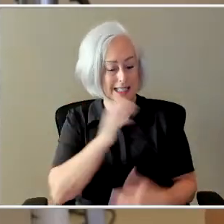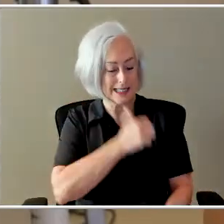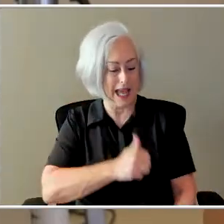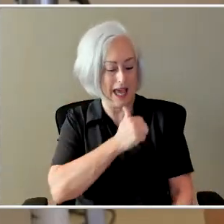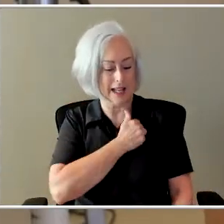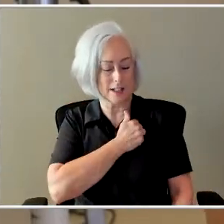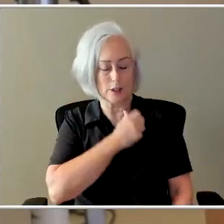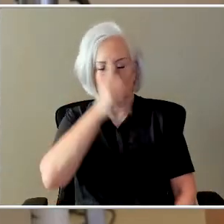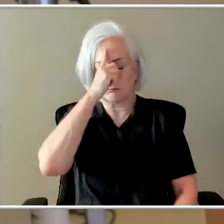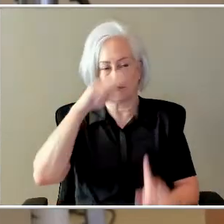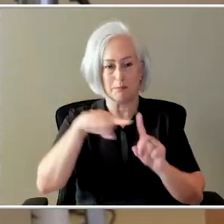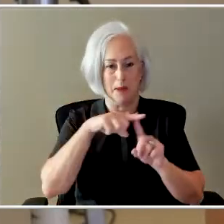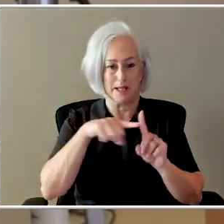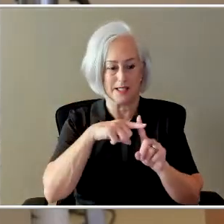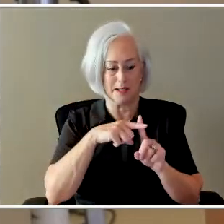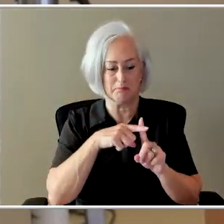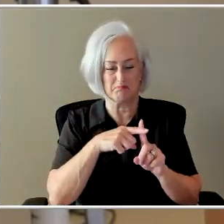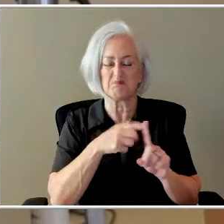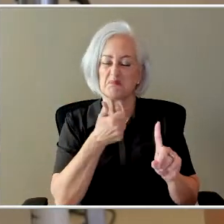family, and